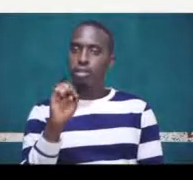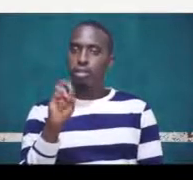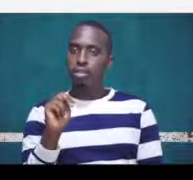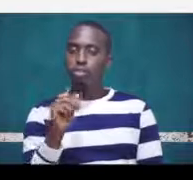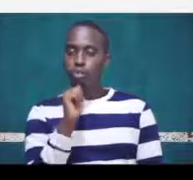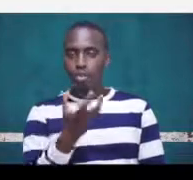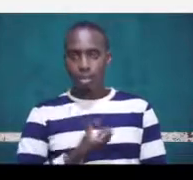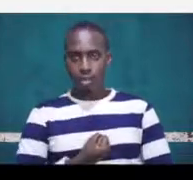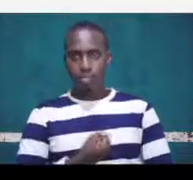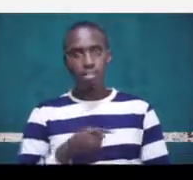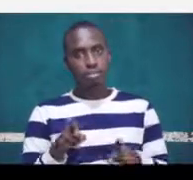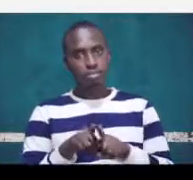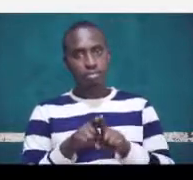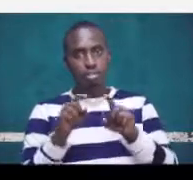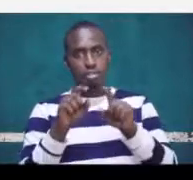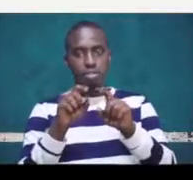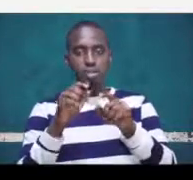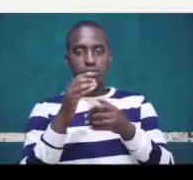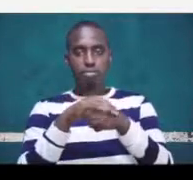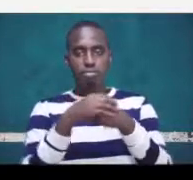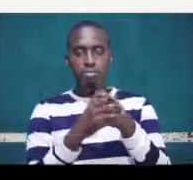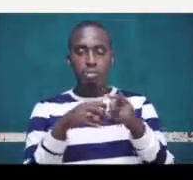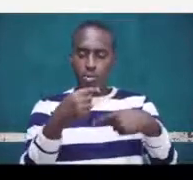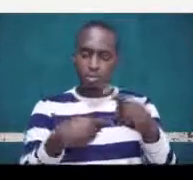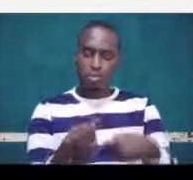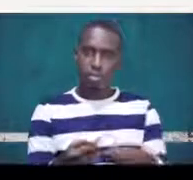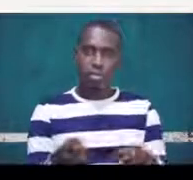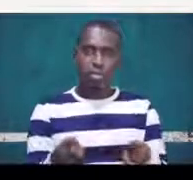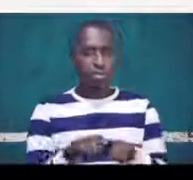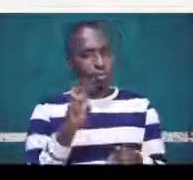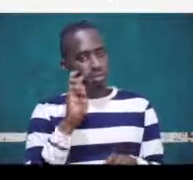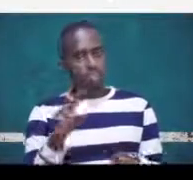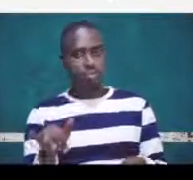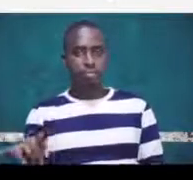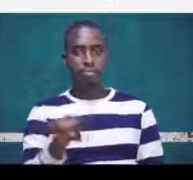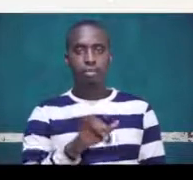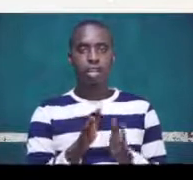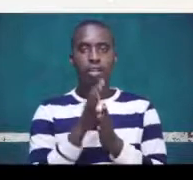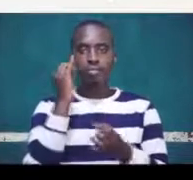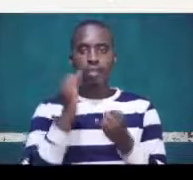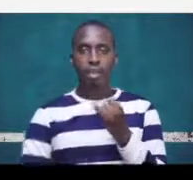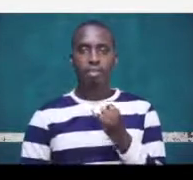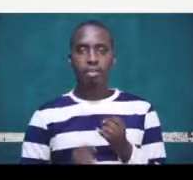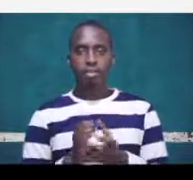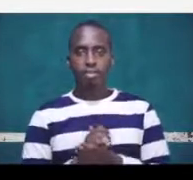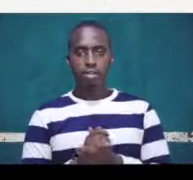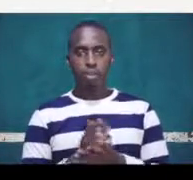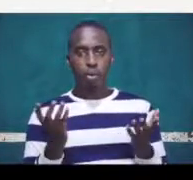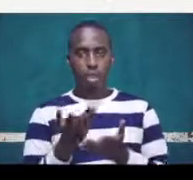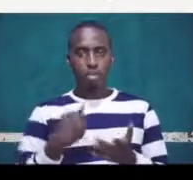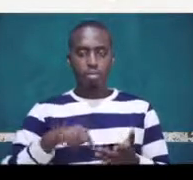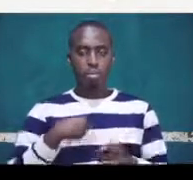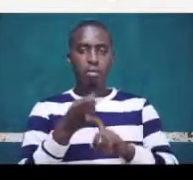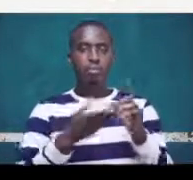sequence remains unchanged, and the proteins would actually basically look the same. And finally, where did we come